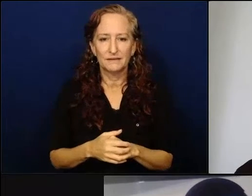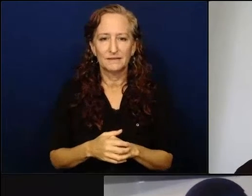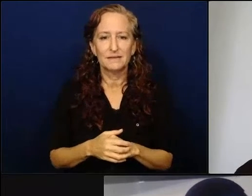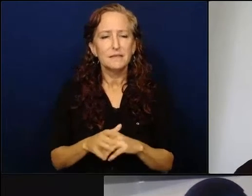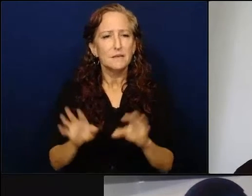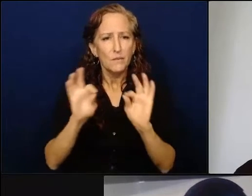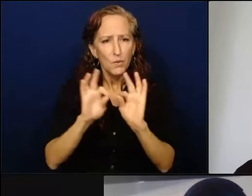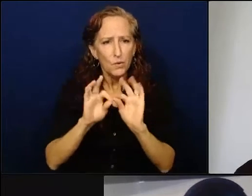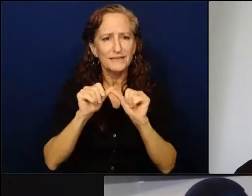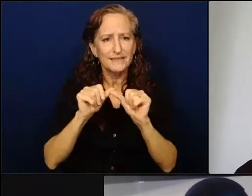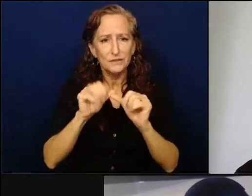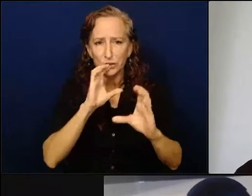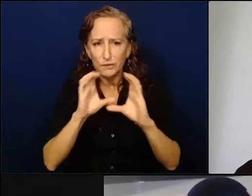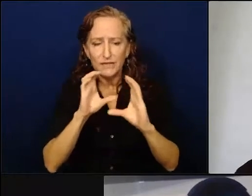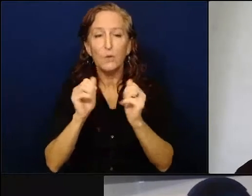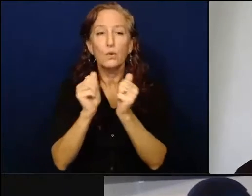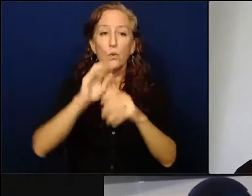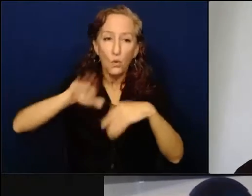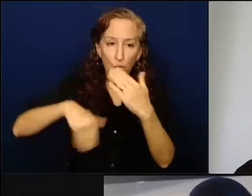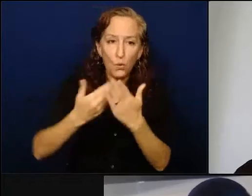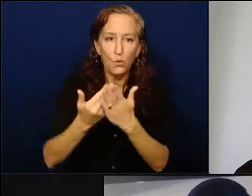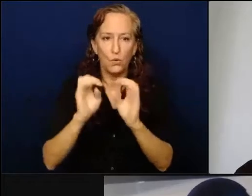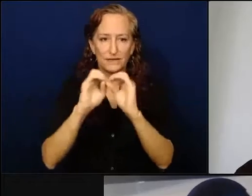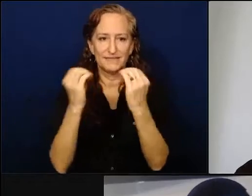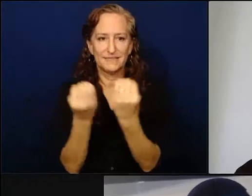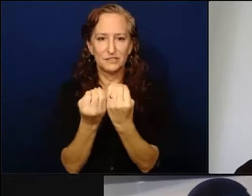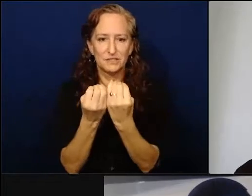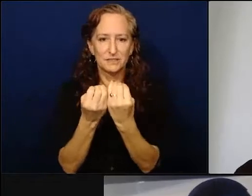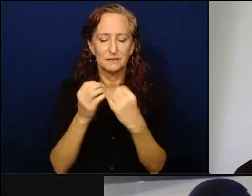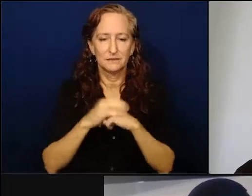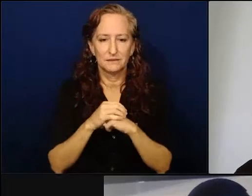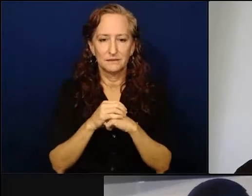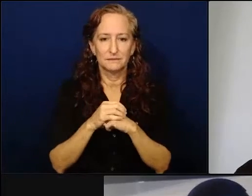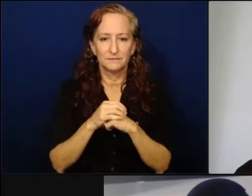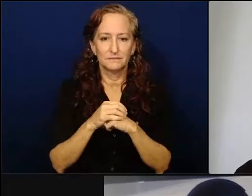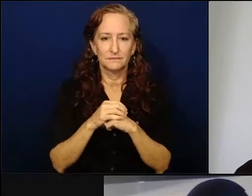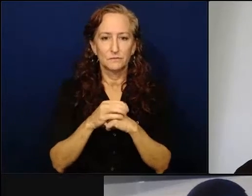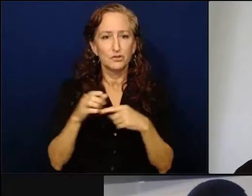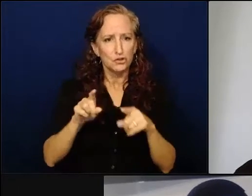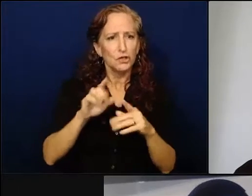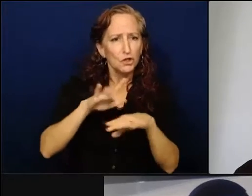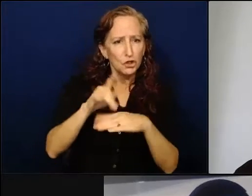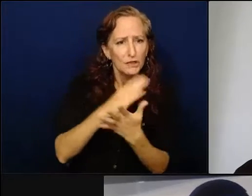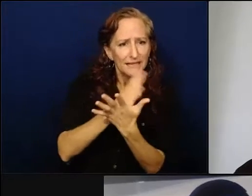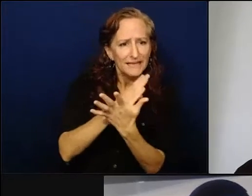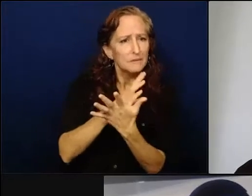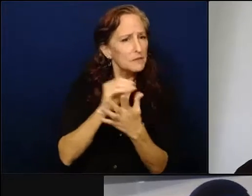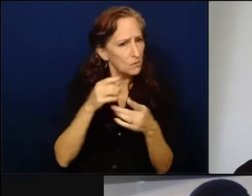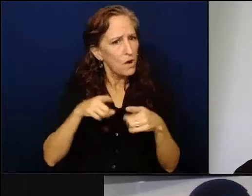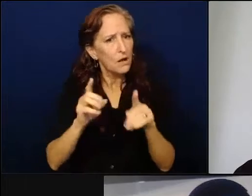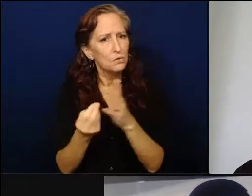with the entire organization to continue, especially still being an early stage but growing company